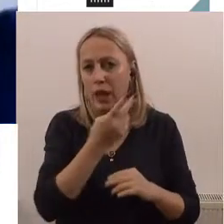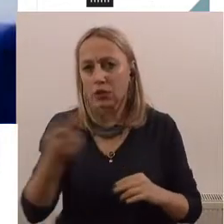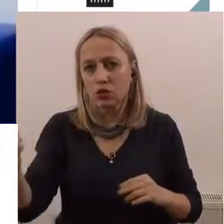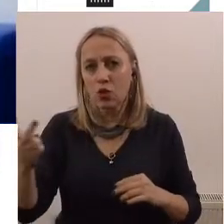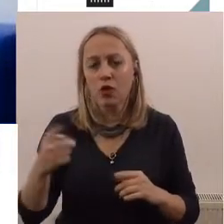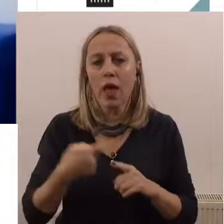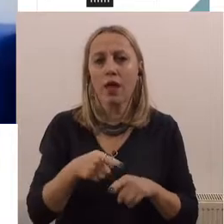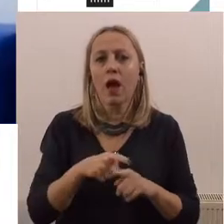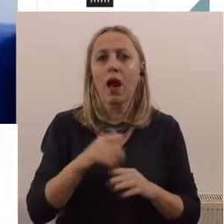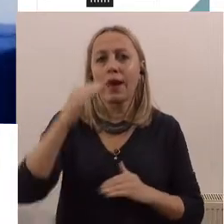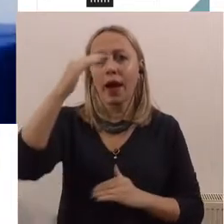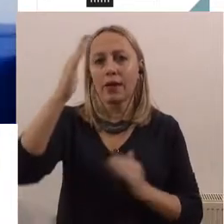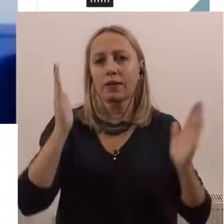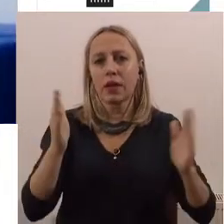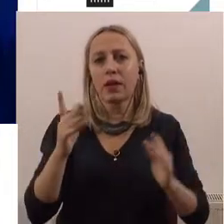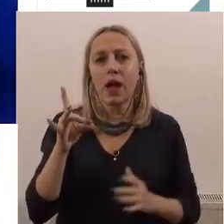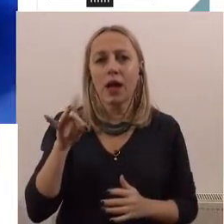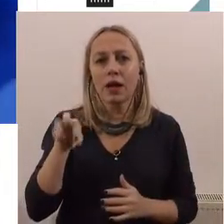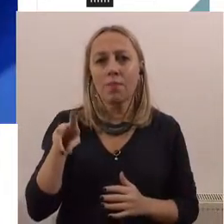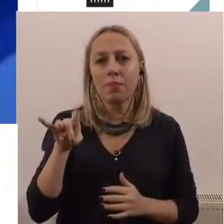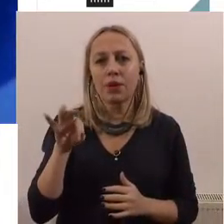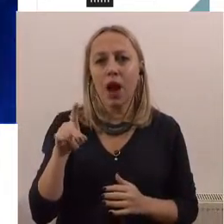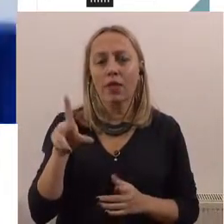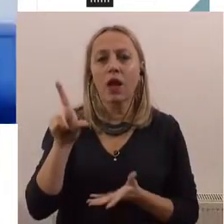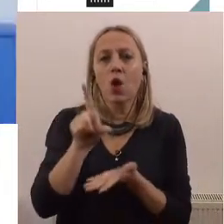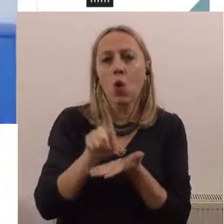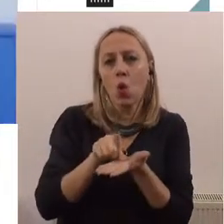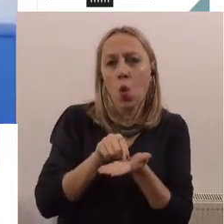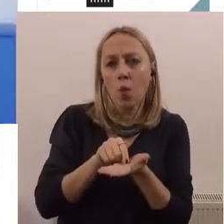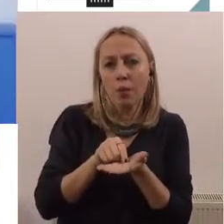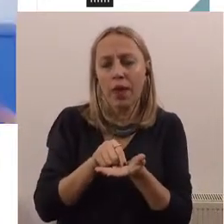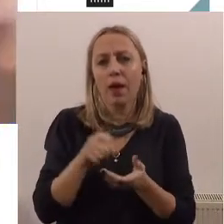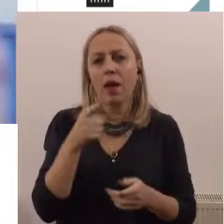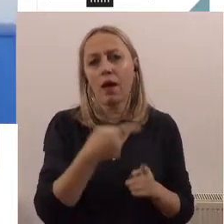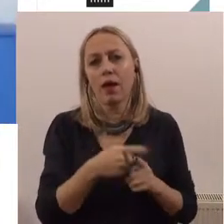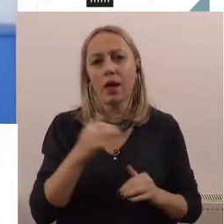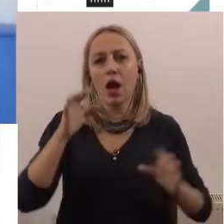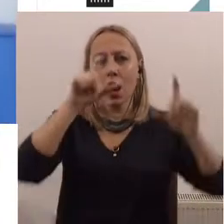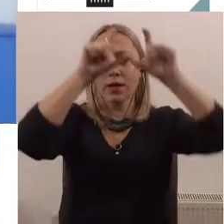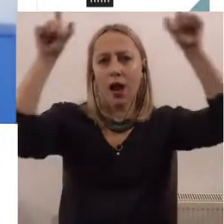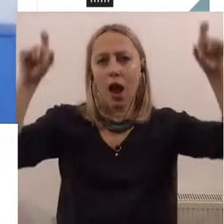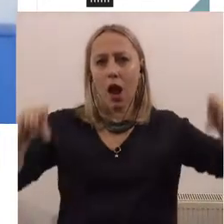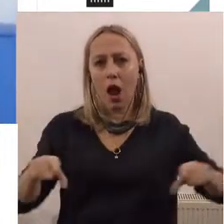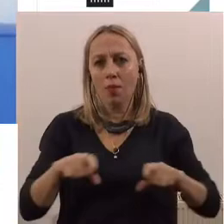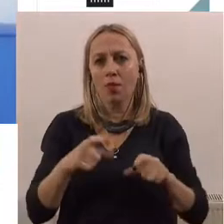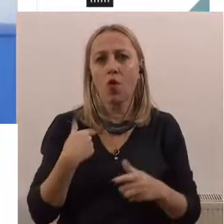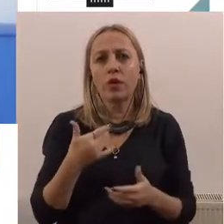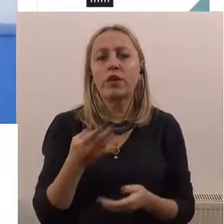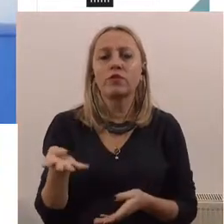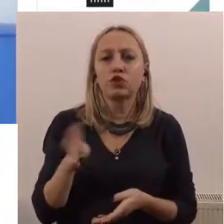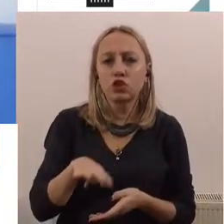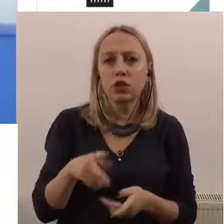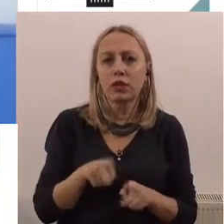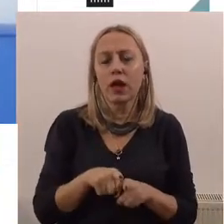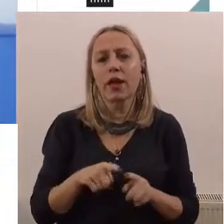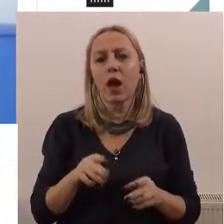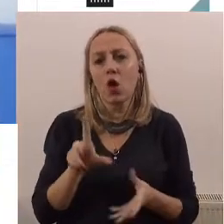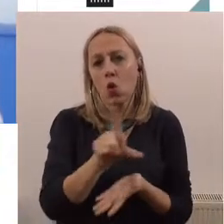We made a copy of it with a frame around it. We have 4 of those, and they